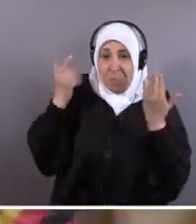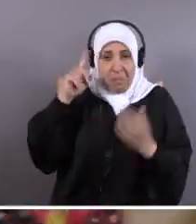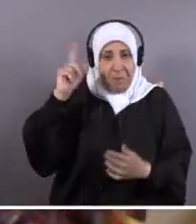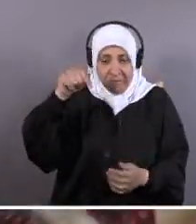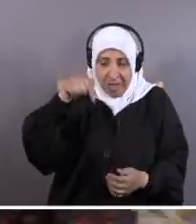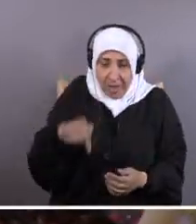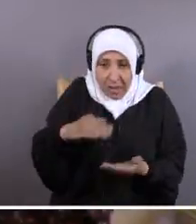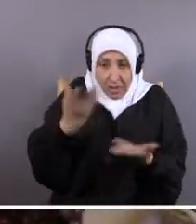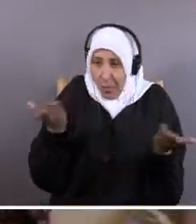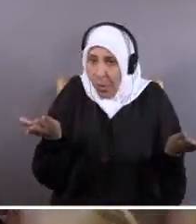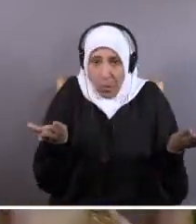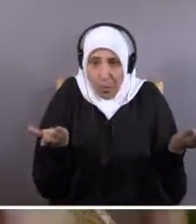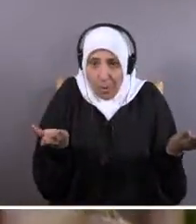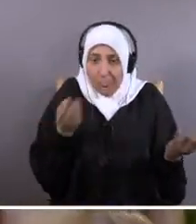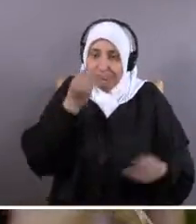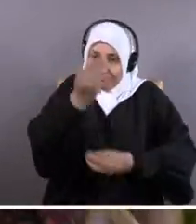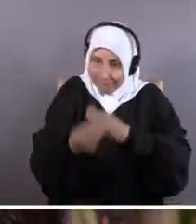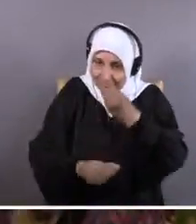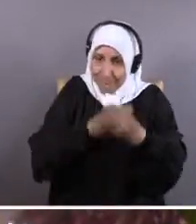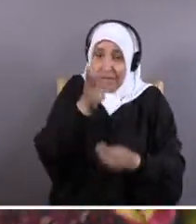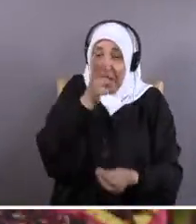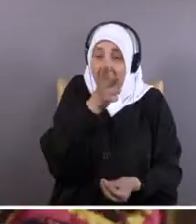We need knowledge keepers.